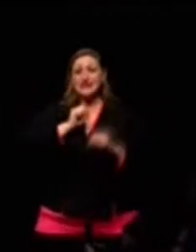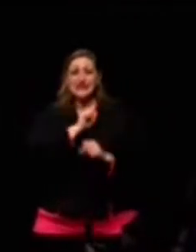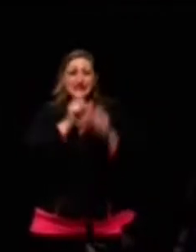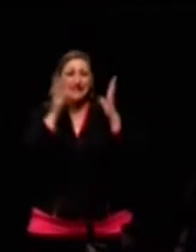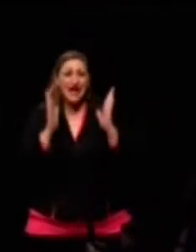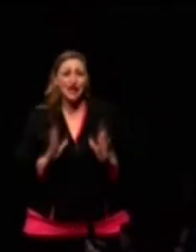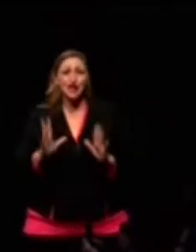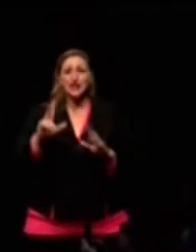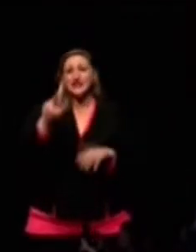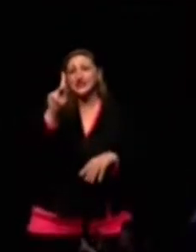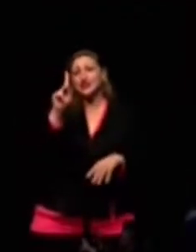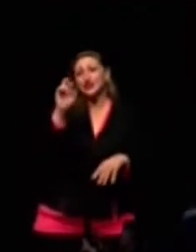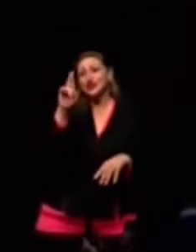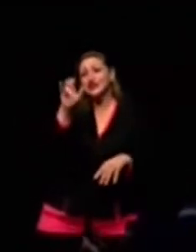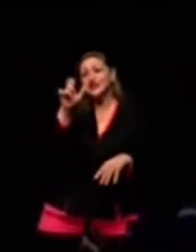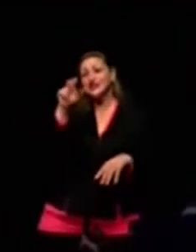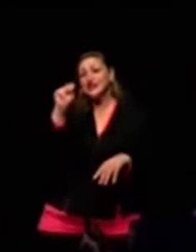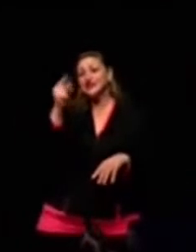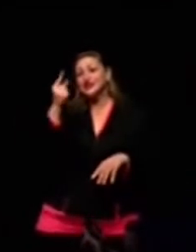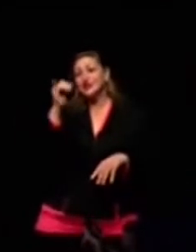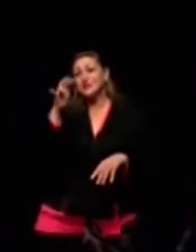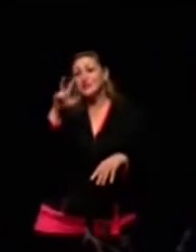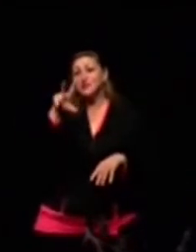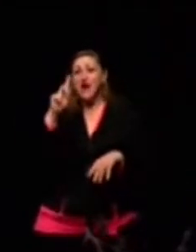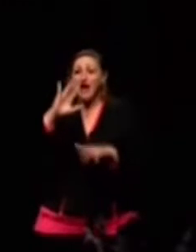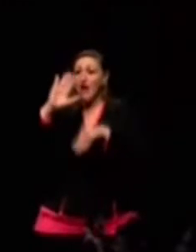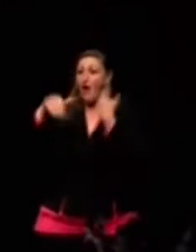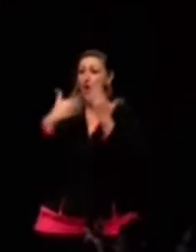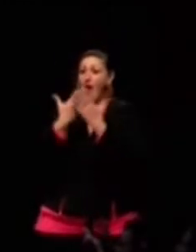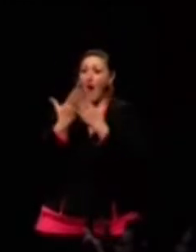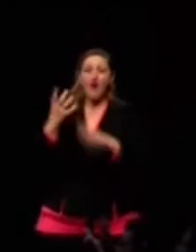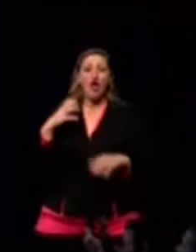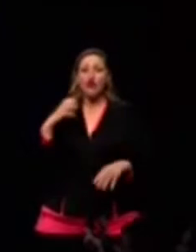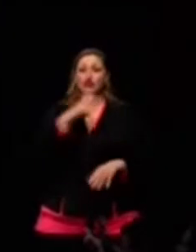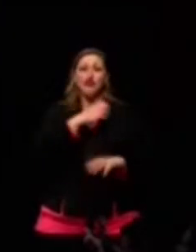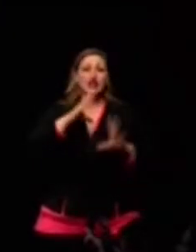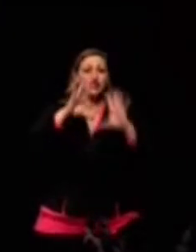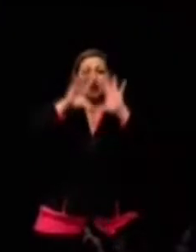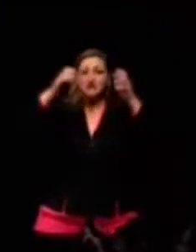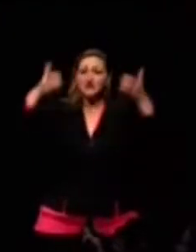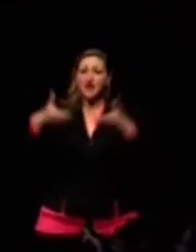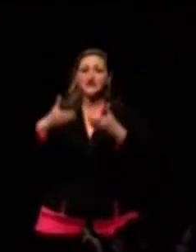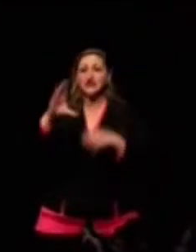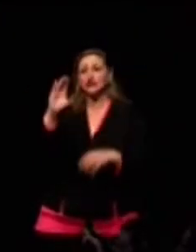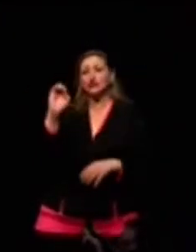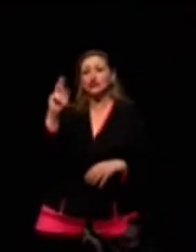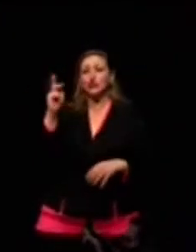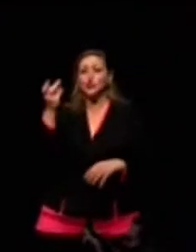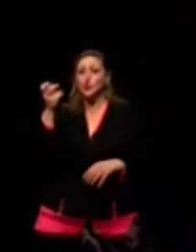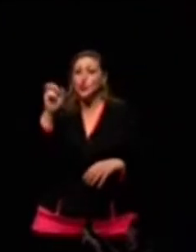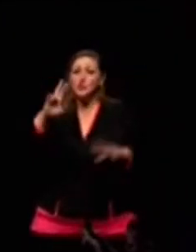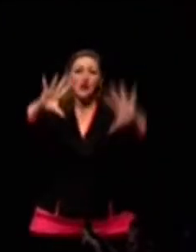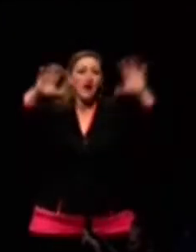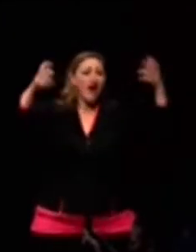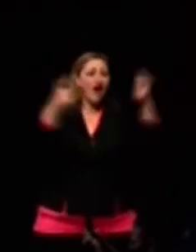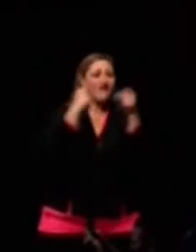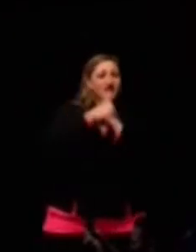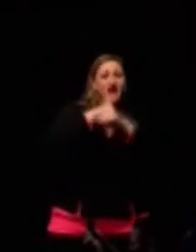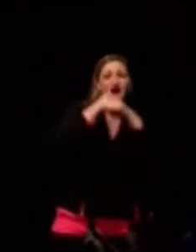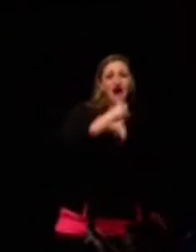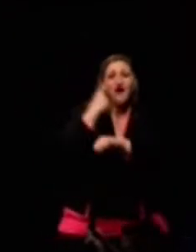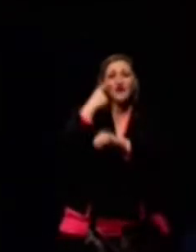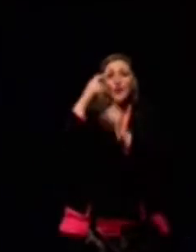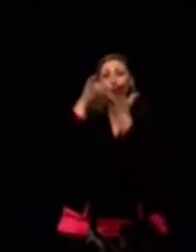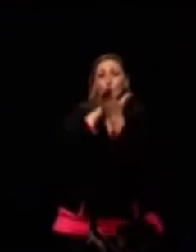Kirsten Gillibrand, our entire congressional delegation, for fighting so hard for New York and